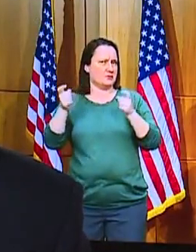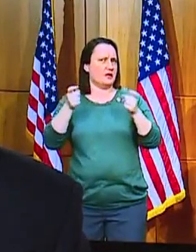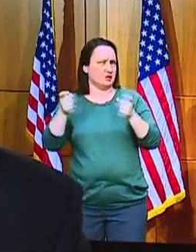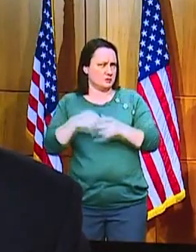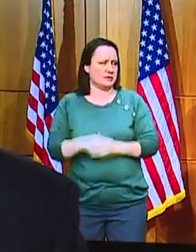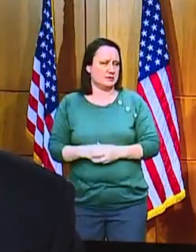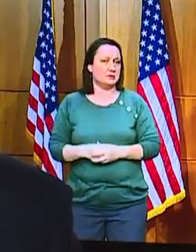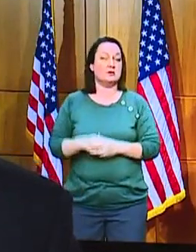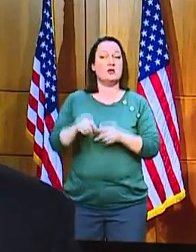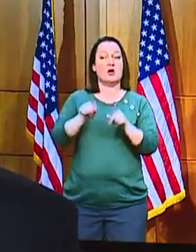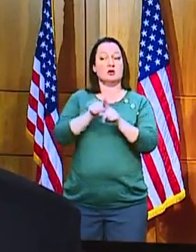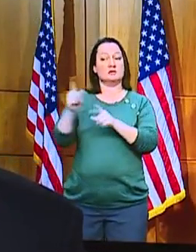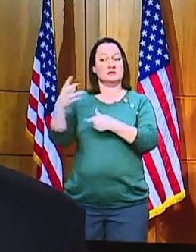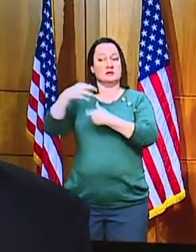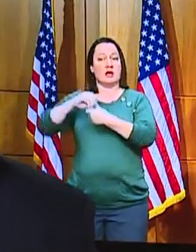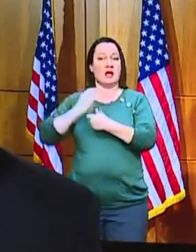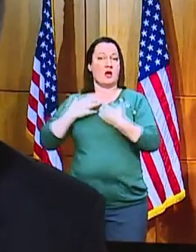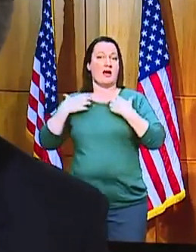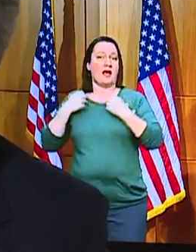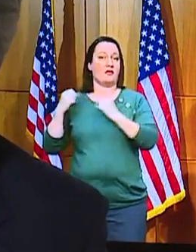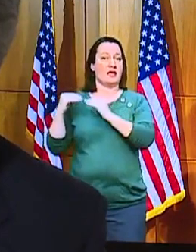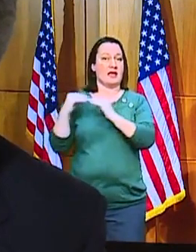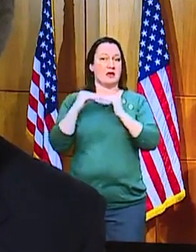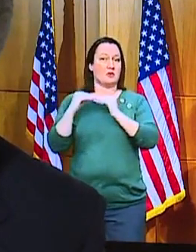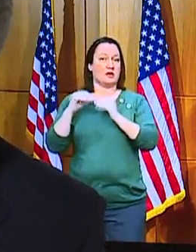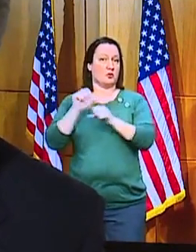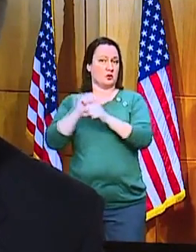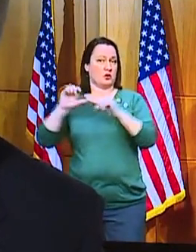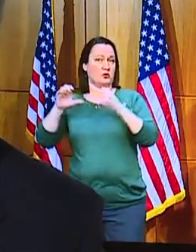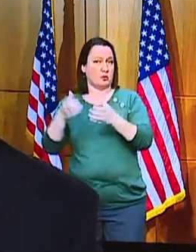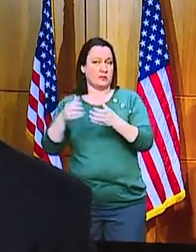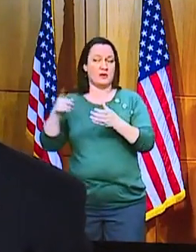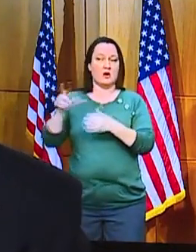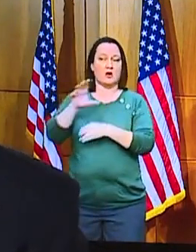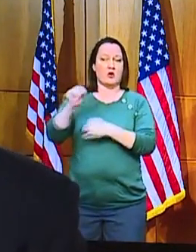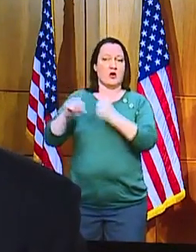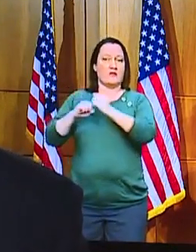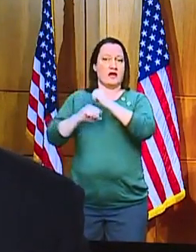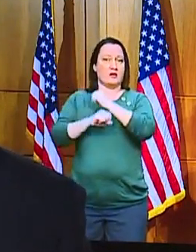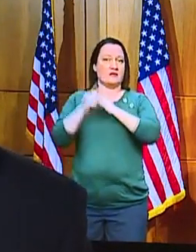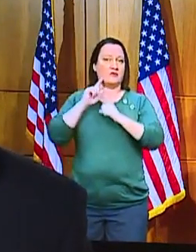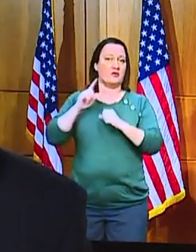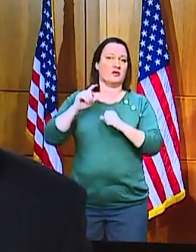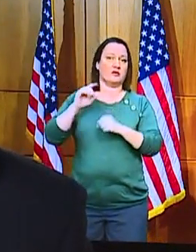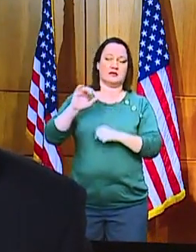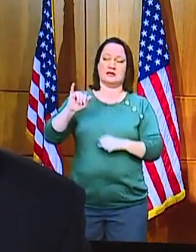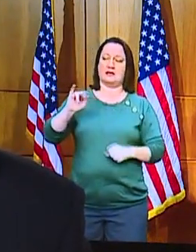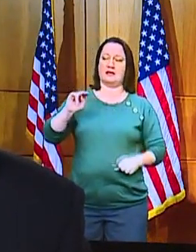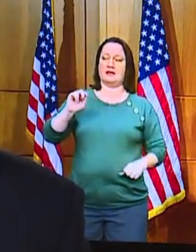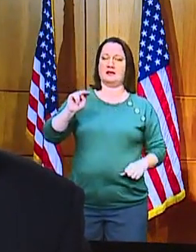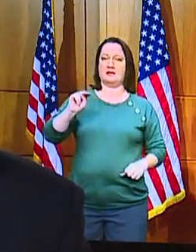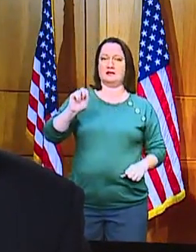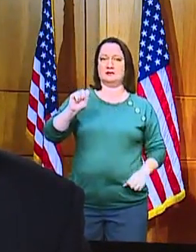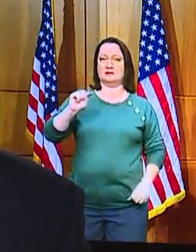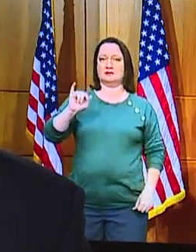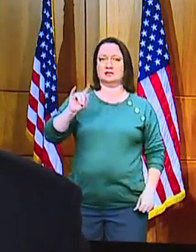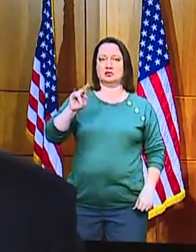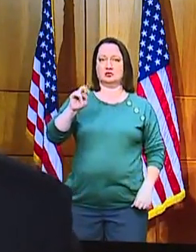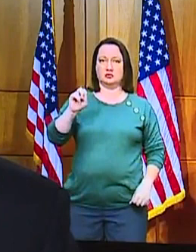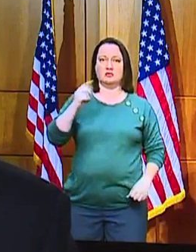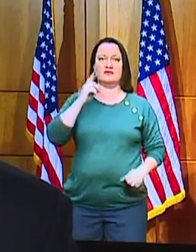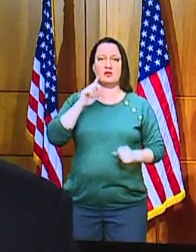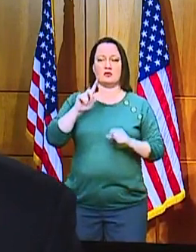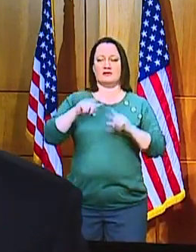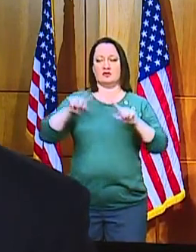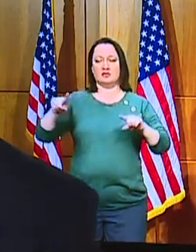So, weight training can also resume. Of course, you heard there, no sharing of equipment. And what is also clear